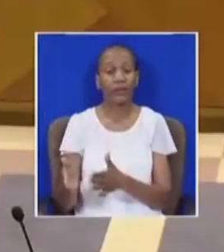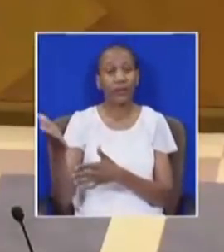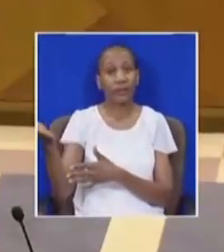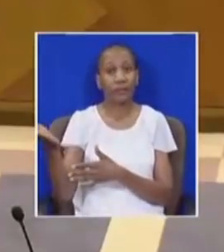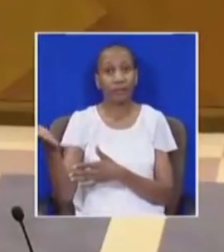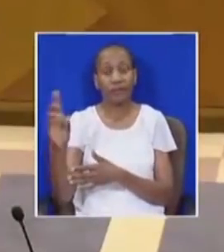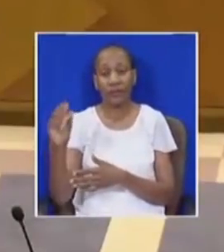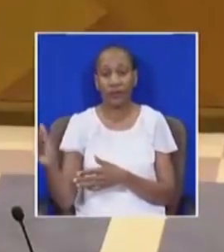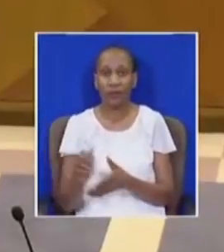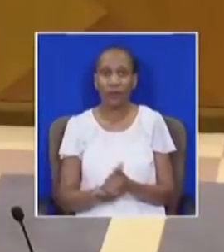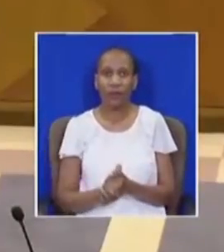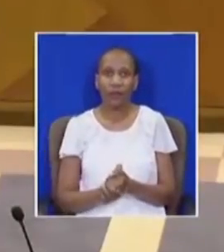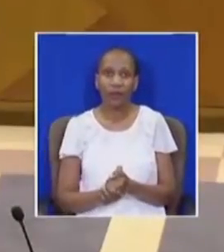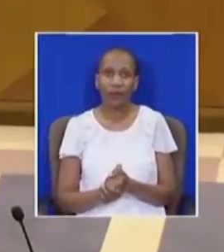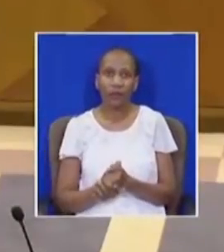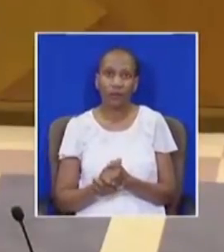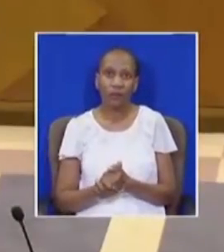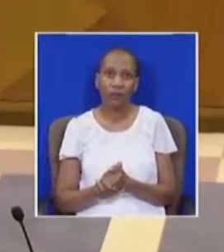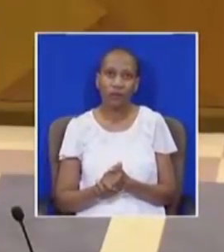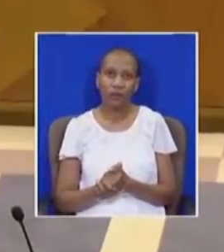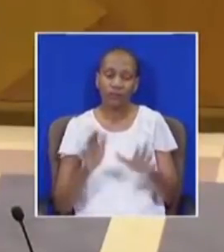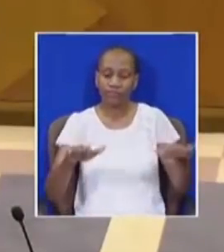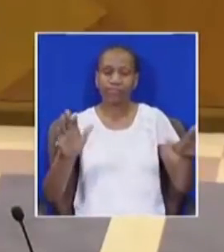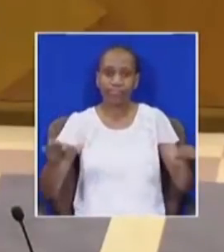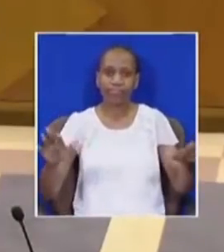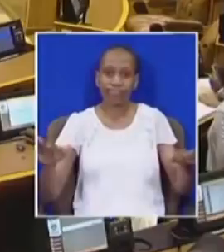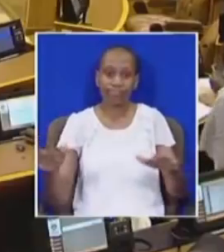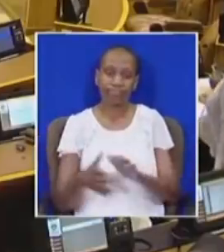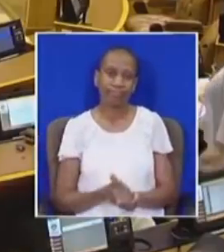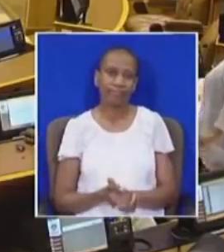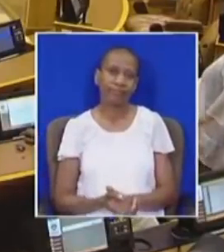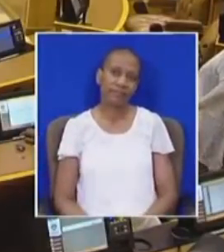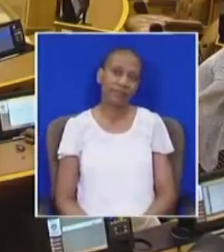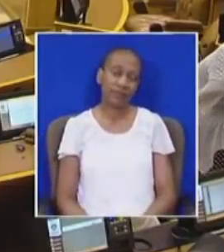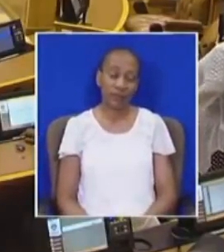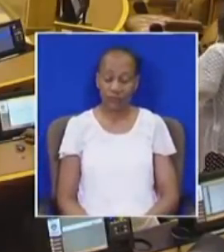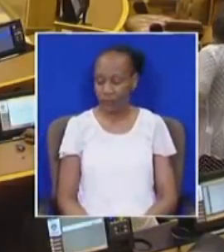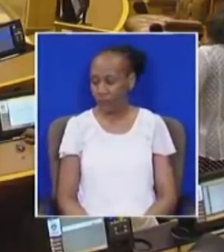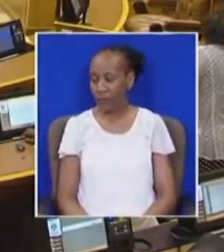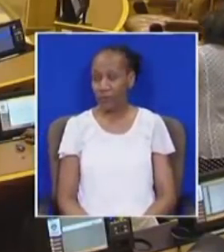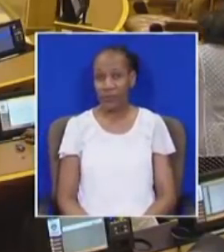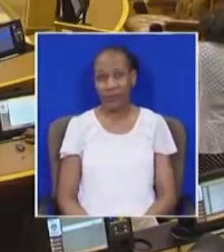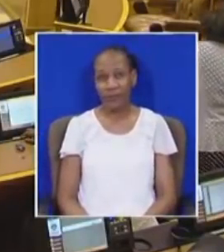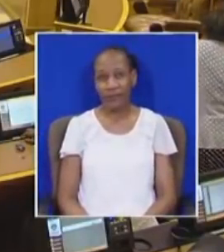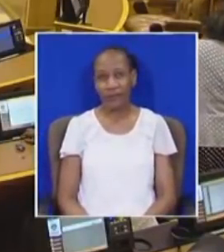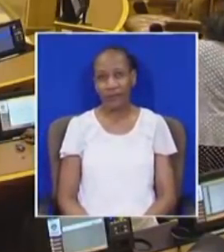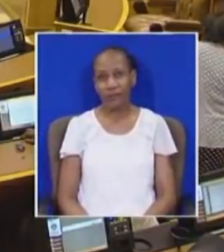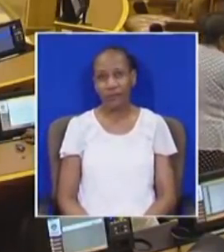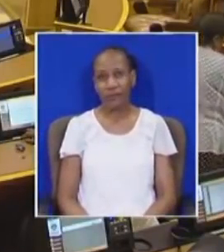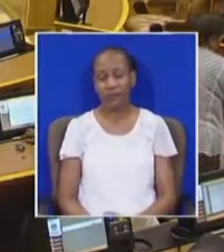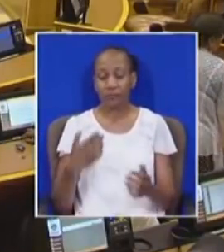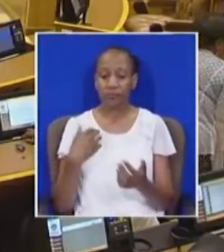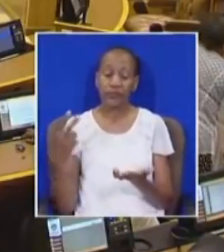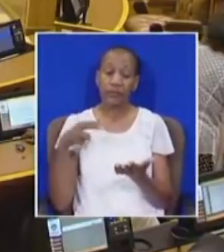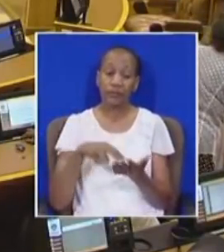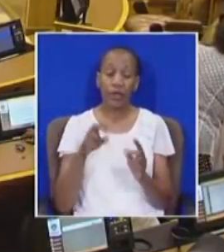House Chair. Order. Honorable House Chair. Steenhuisen, you can take a seat. Sure. Order, honorable member, what's the point of order? House Chair, I'm